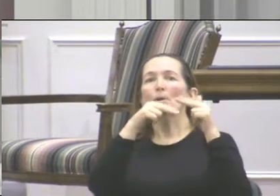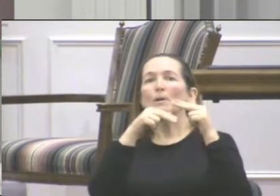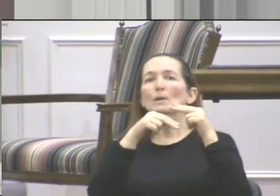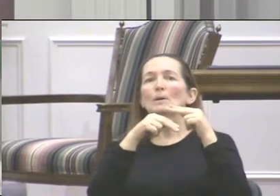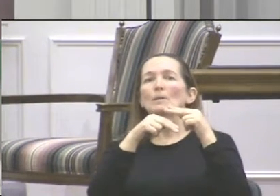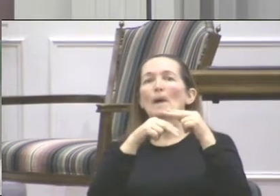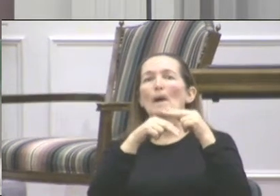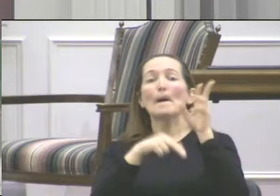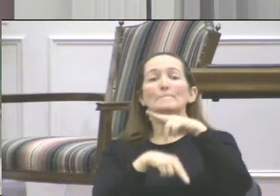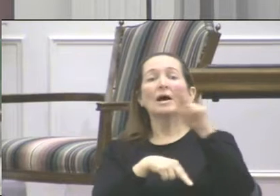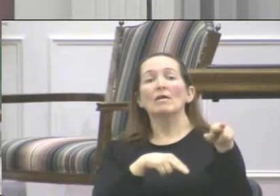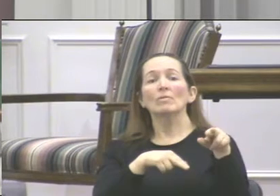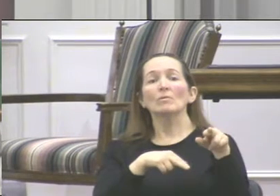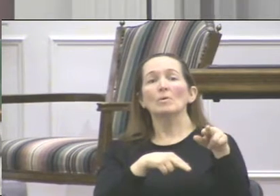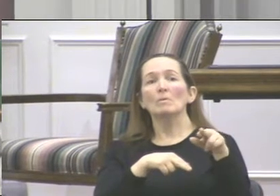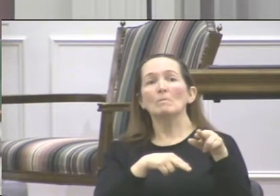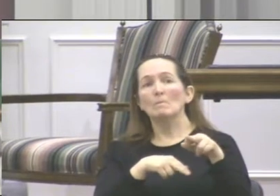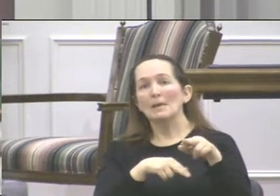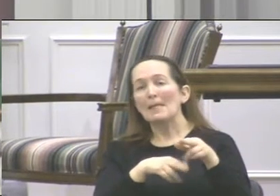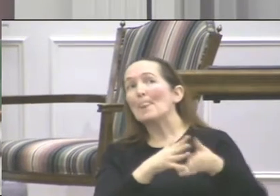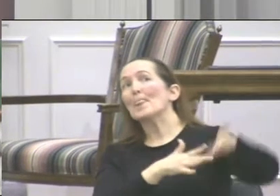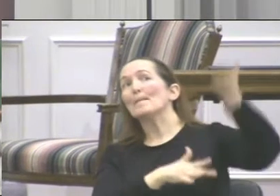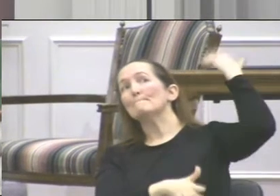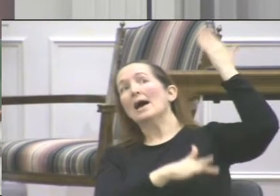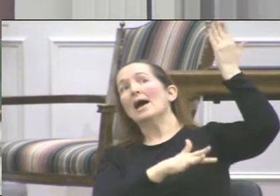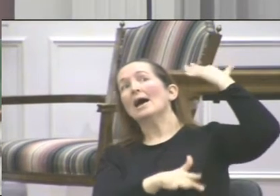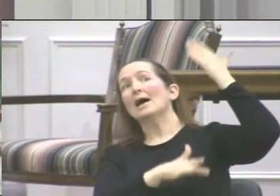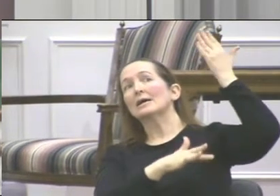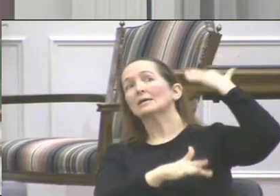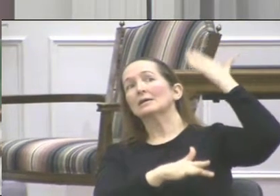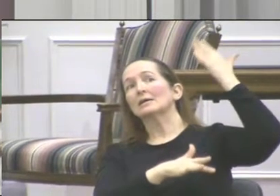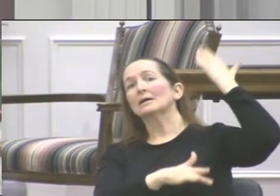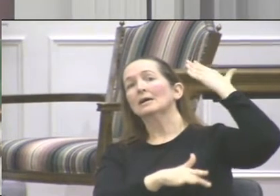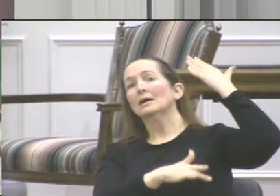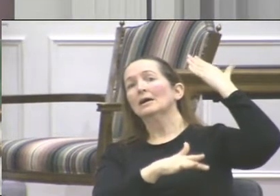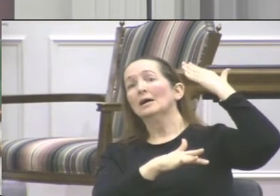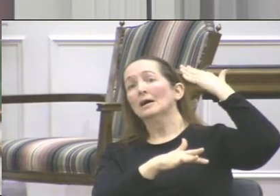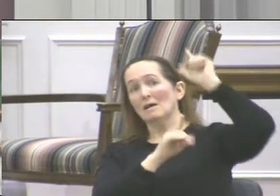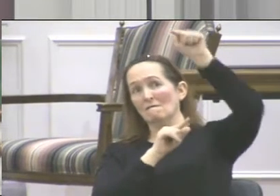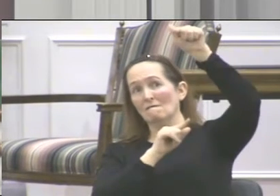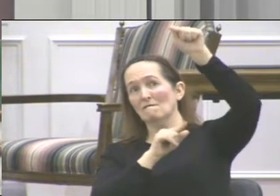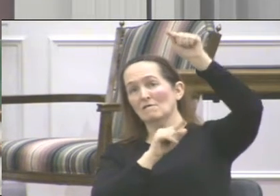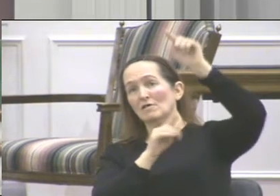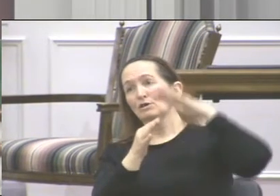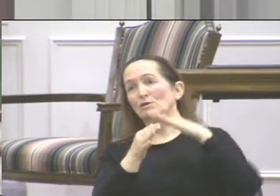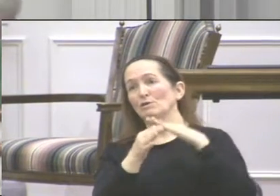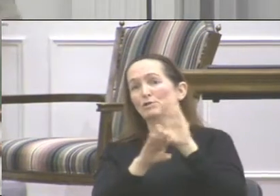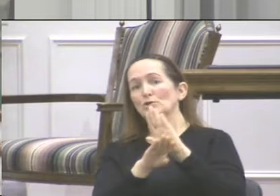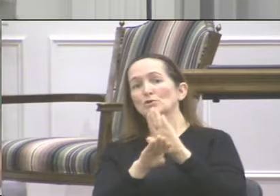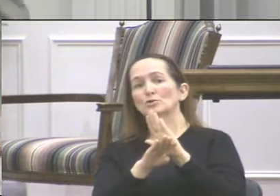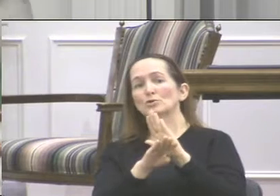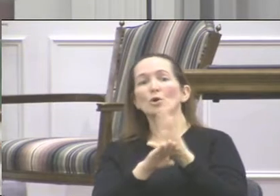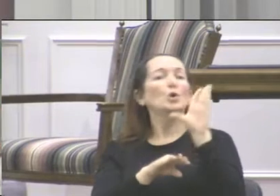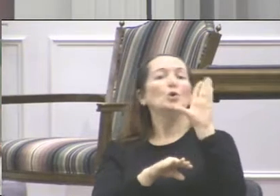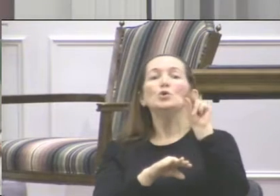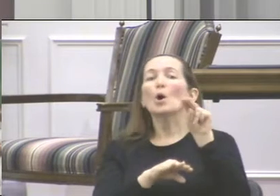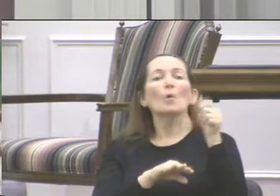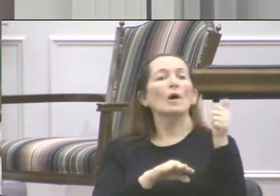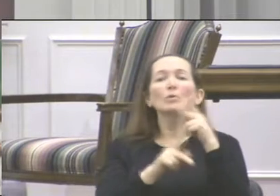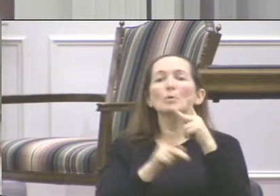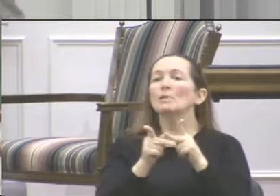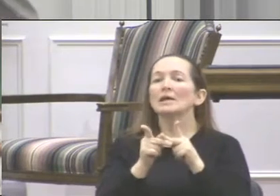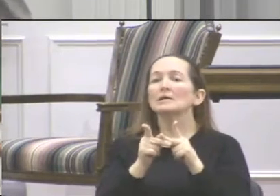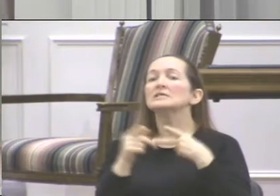sanctuary because we have nowhere else to get to one. without